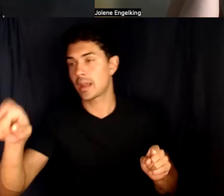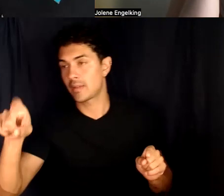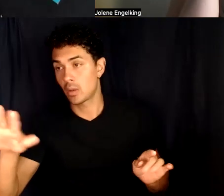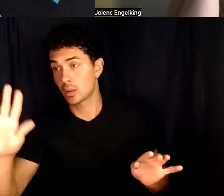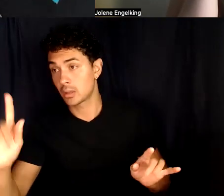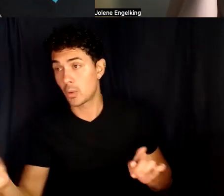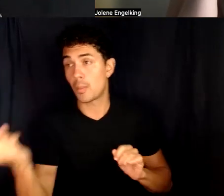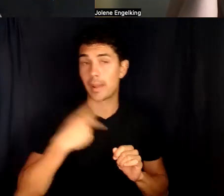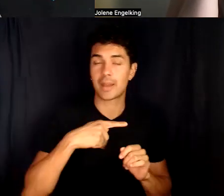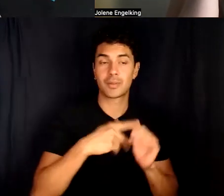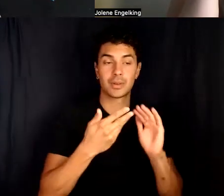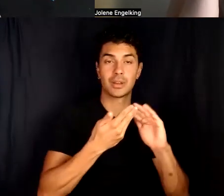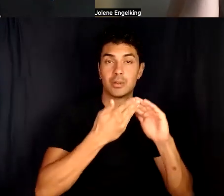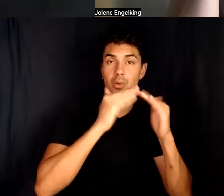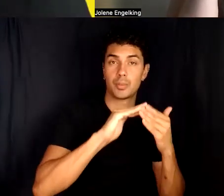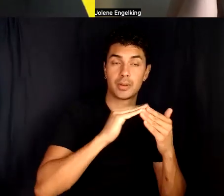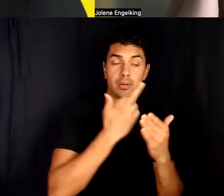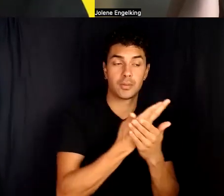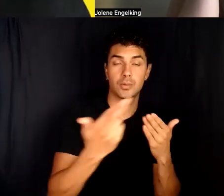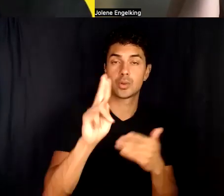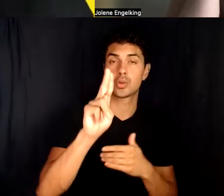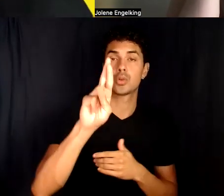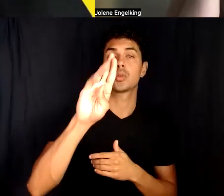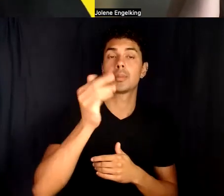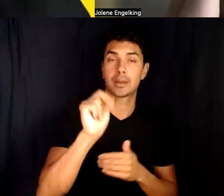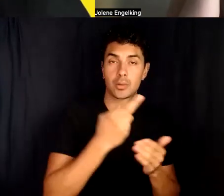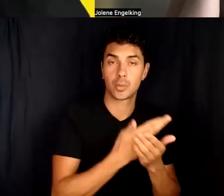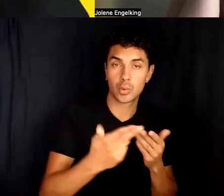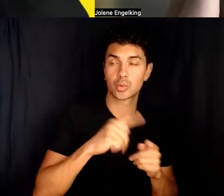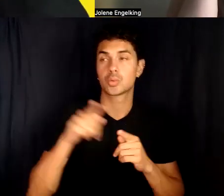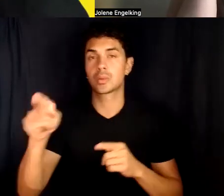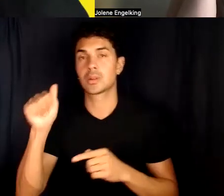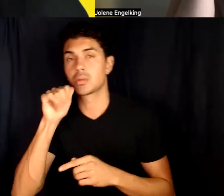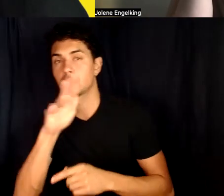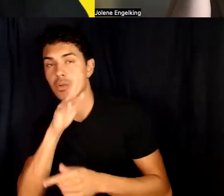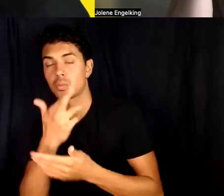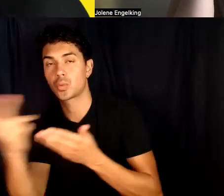from the urban resources. So really just trying to